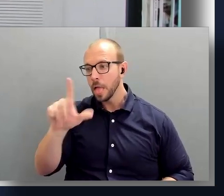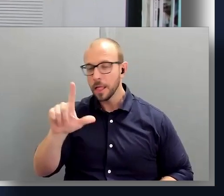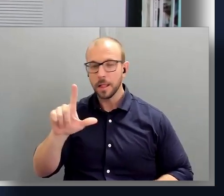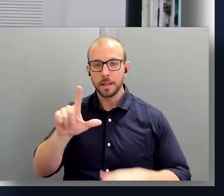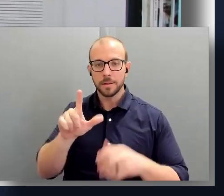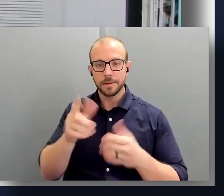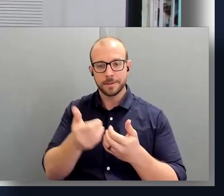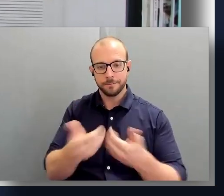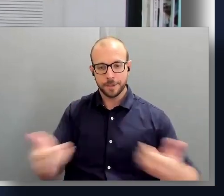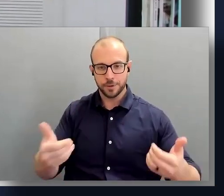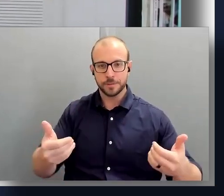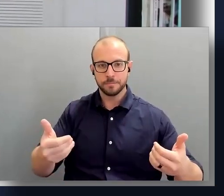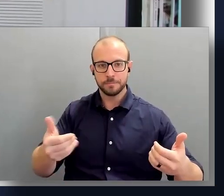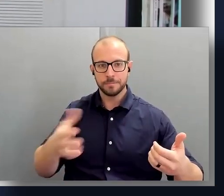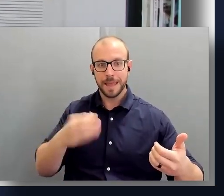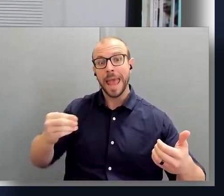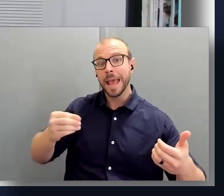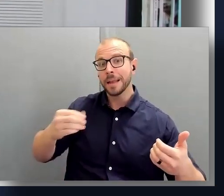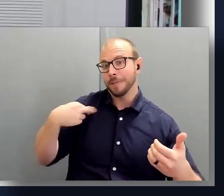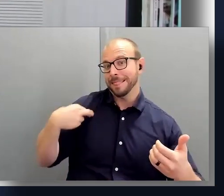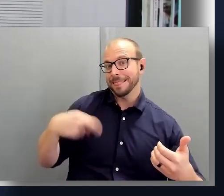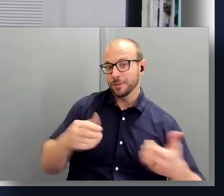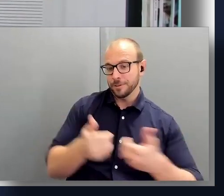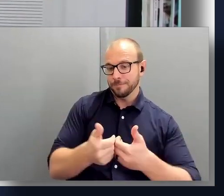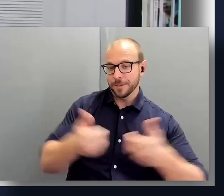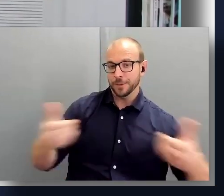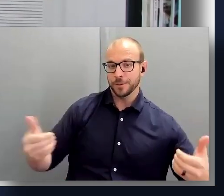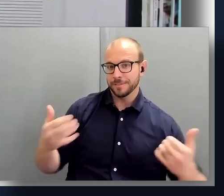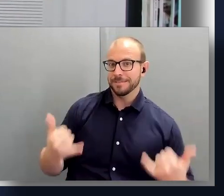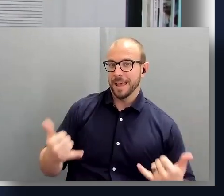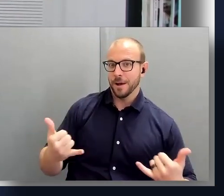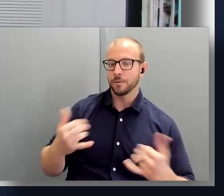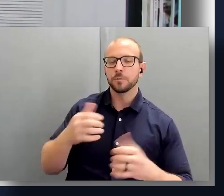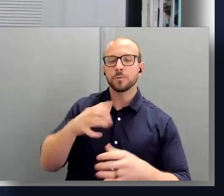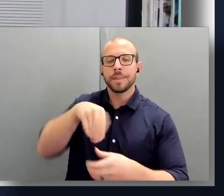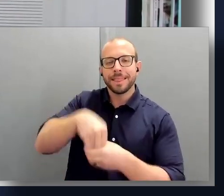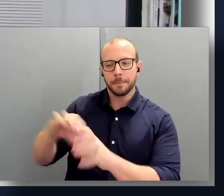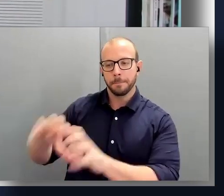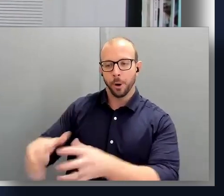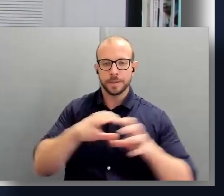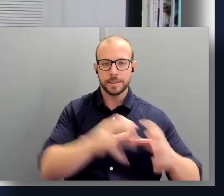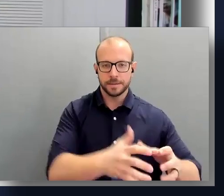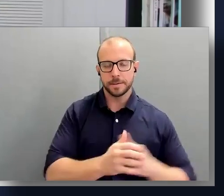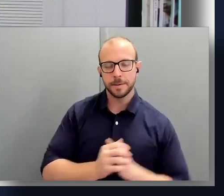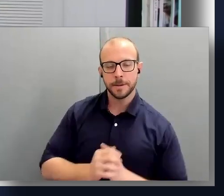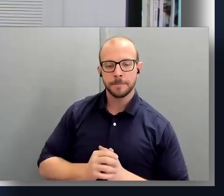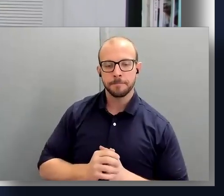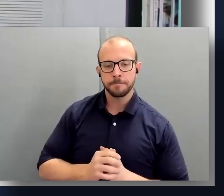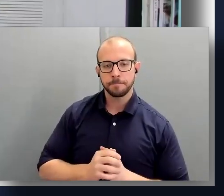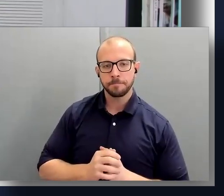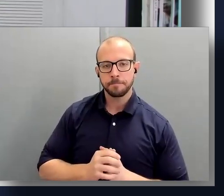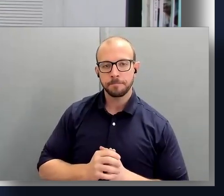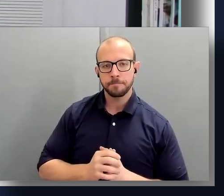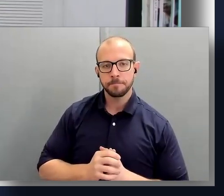racial division, racial and religious division here in the United States by party.